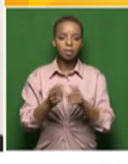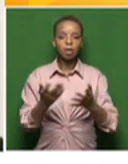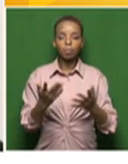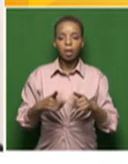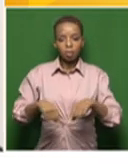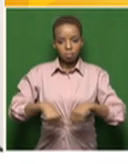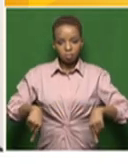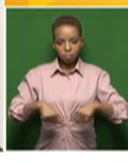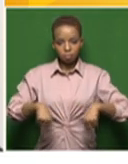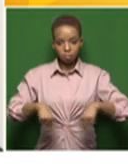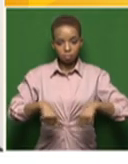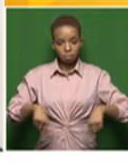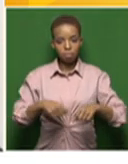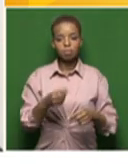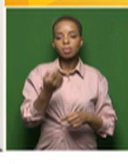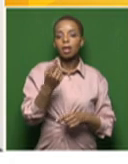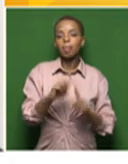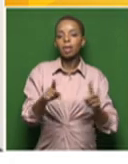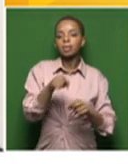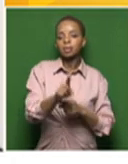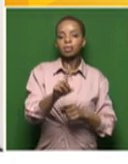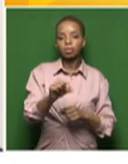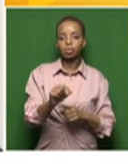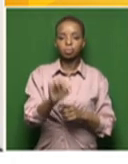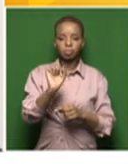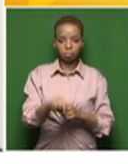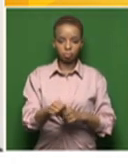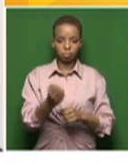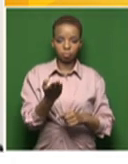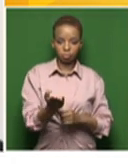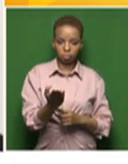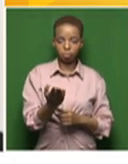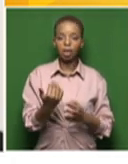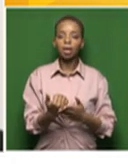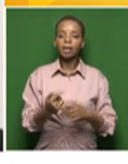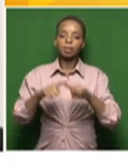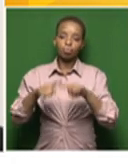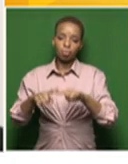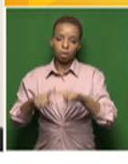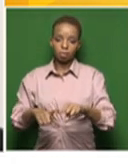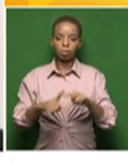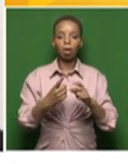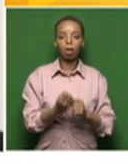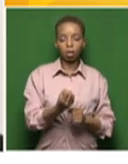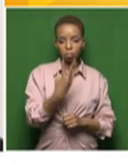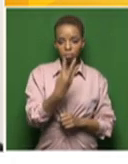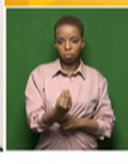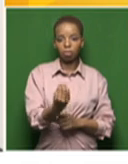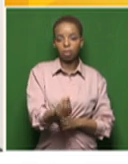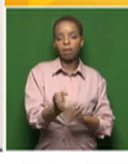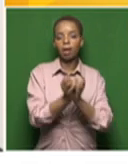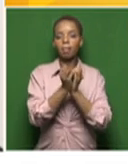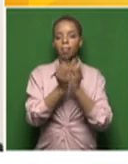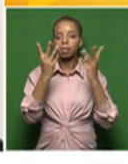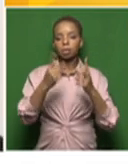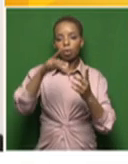but it is either available as a full-on purchase of the device or as a monthly rental. So there are a lot of different options for it,